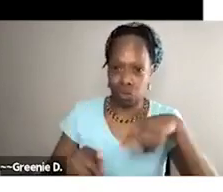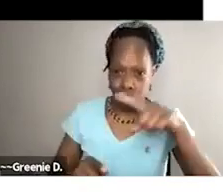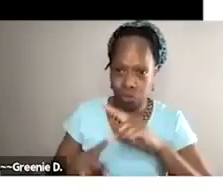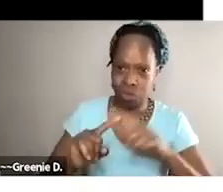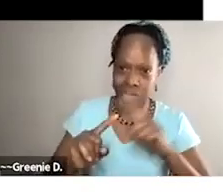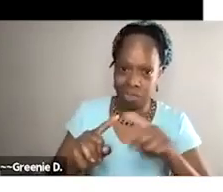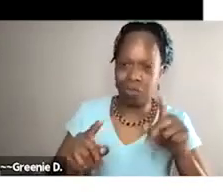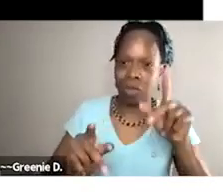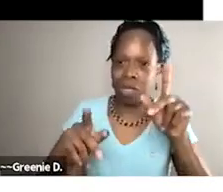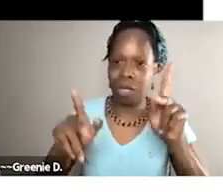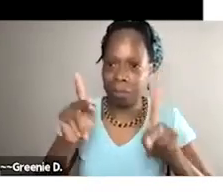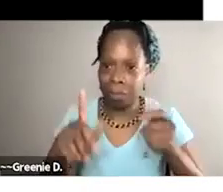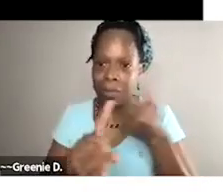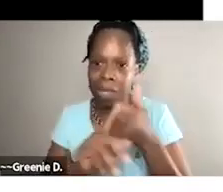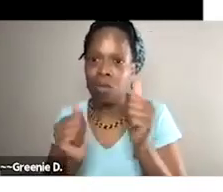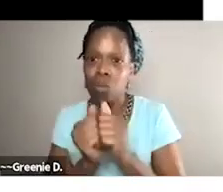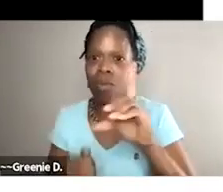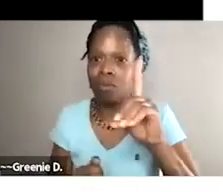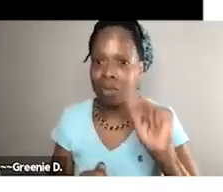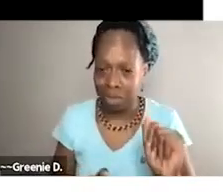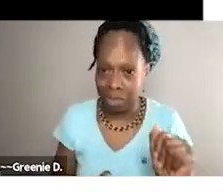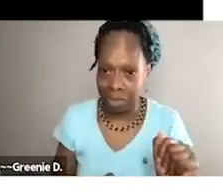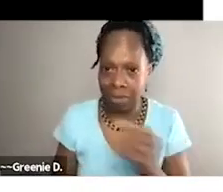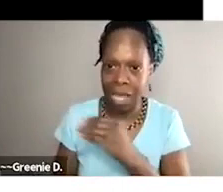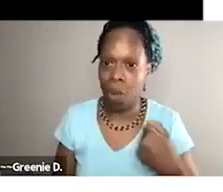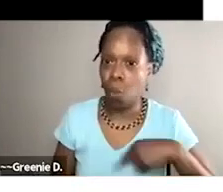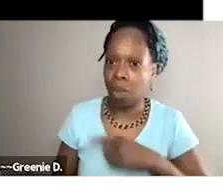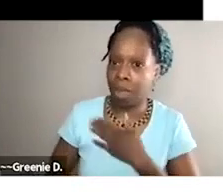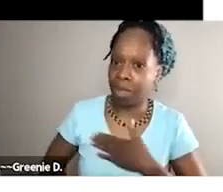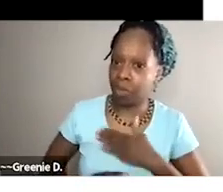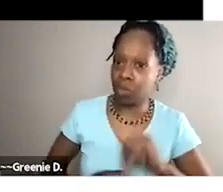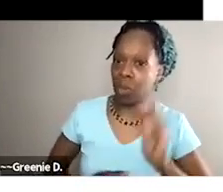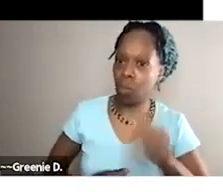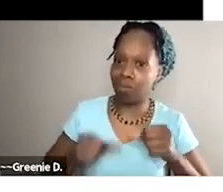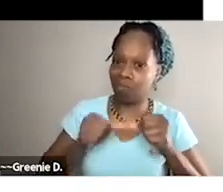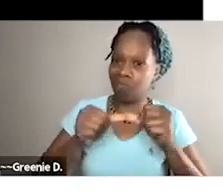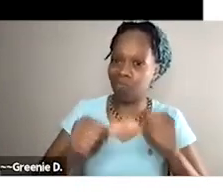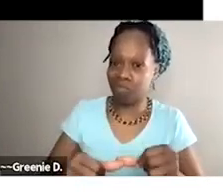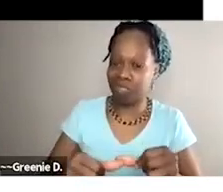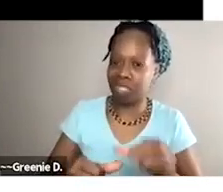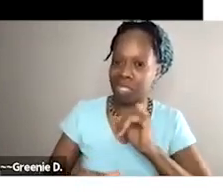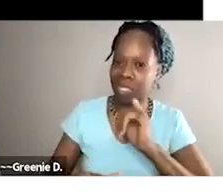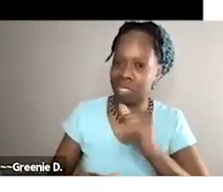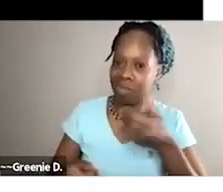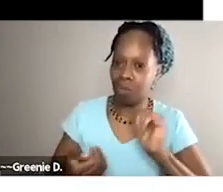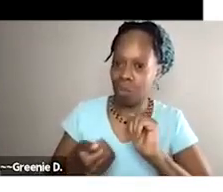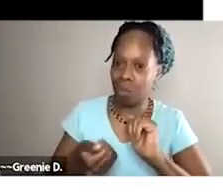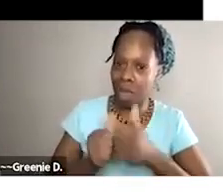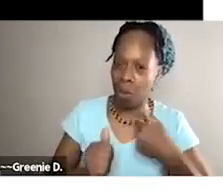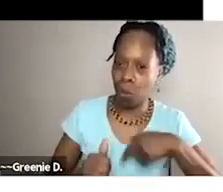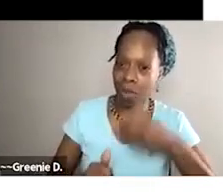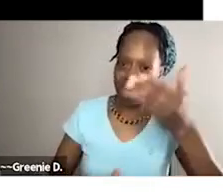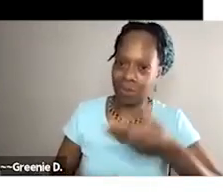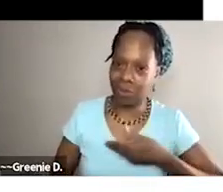series, and we've really enjoyed that. And we're going to continue to do that, just as we introduced you to Zach a few slides ago.